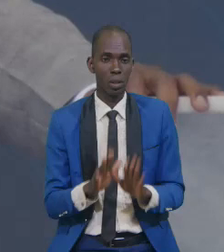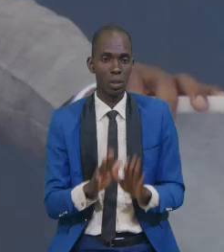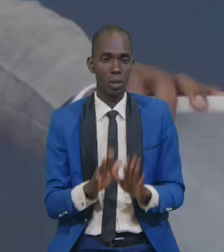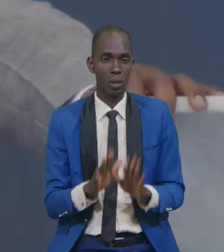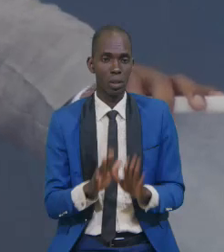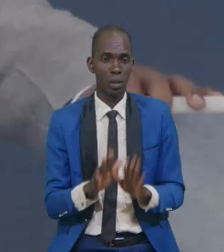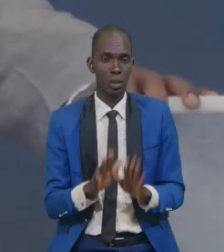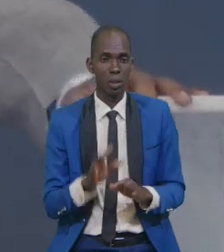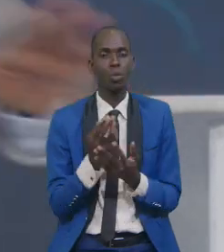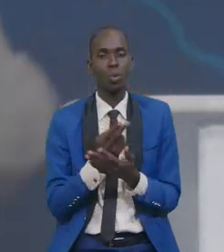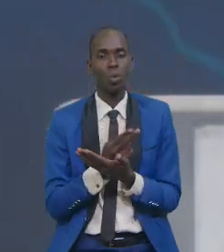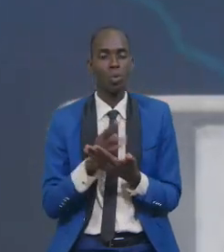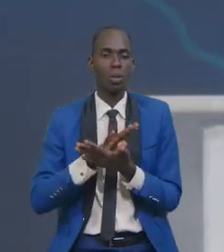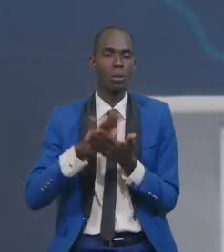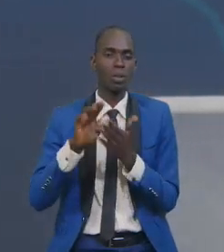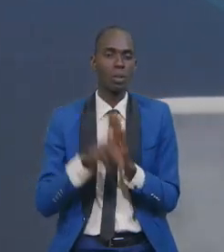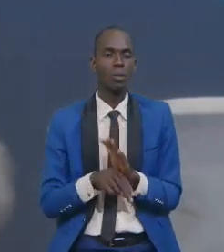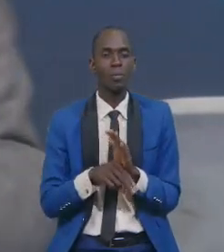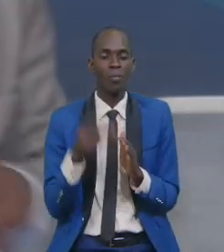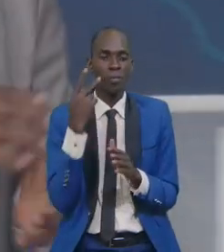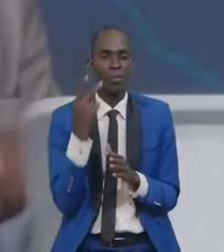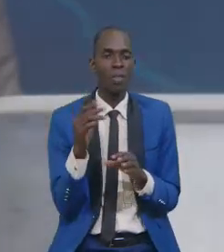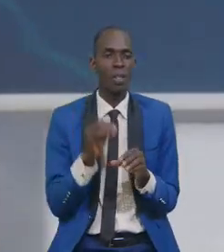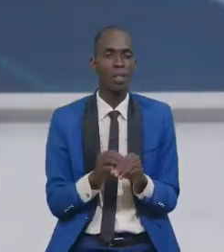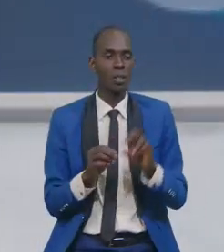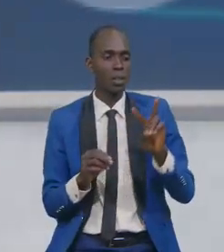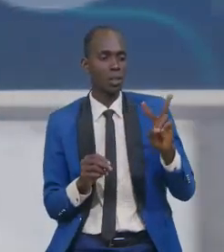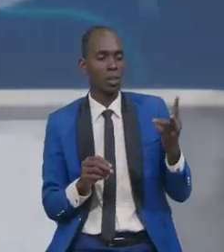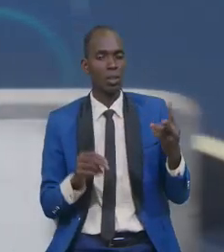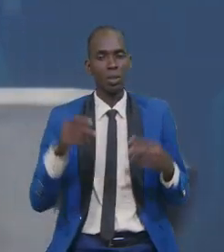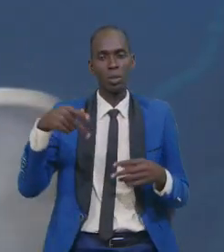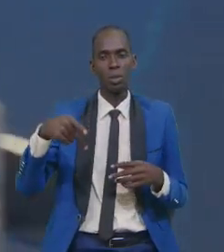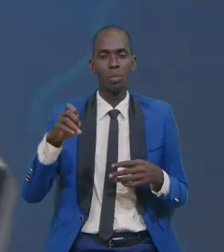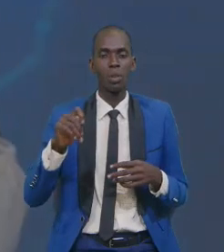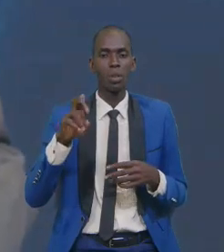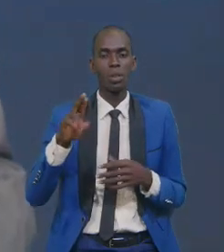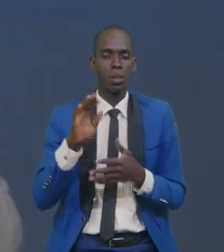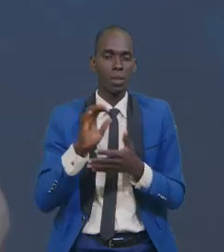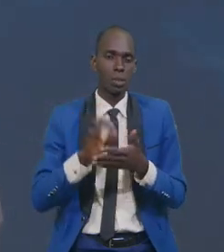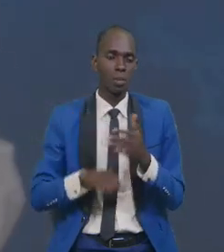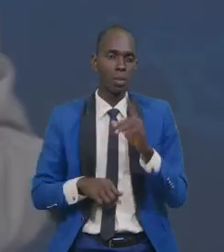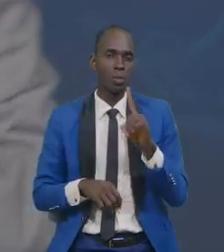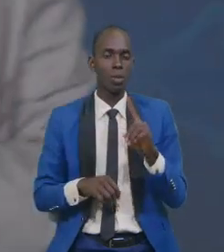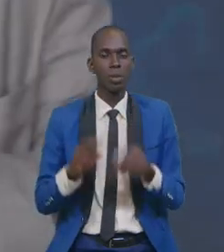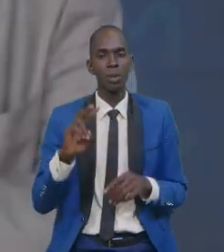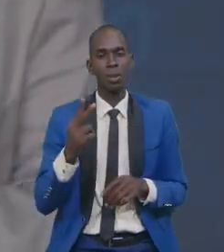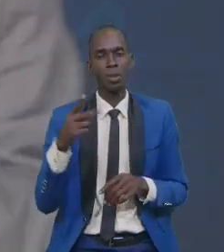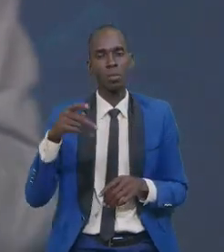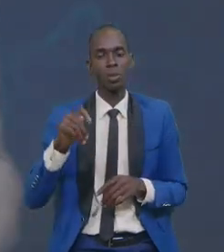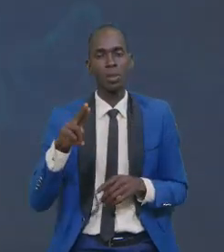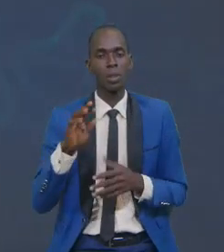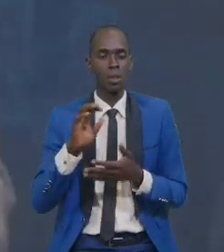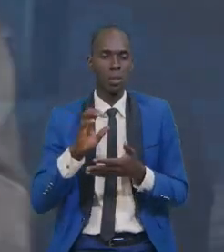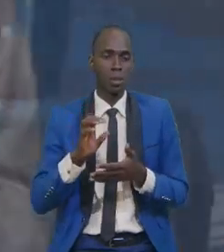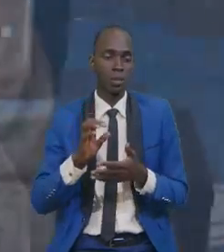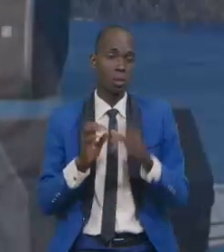through holiness. We're looking at 2 Peter chapter 1. We're looking at verse 3. 2 Peter chapter